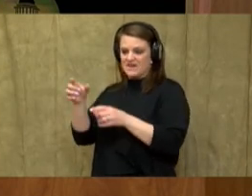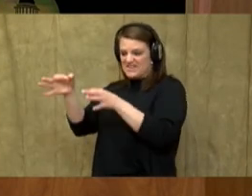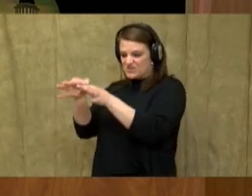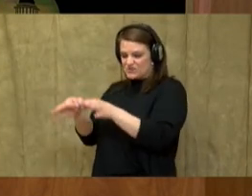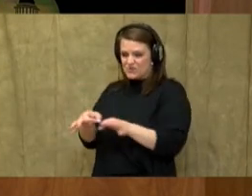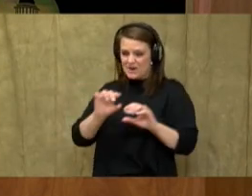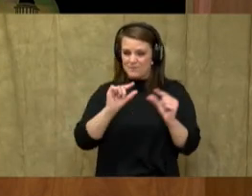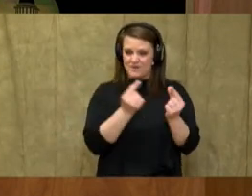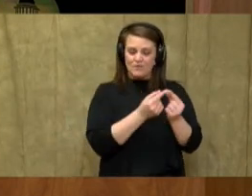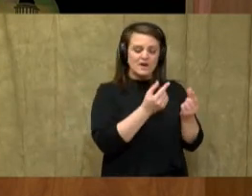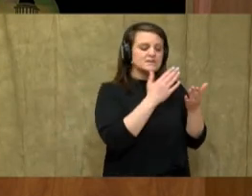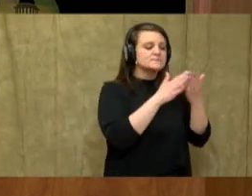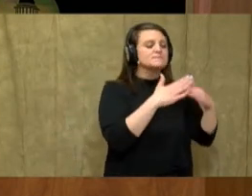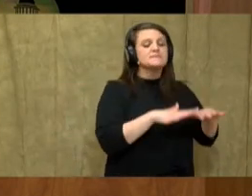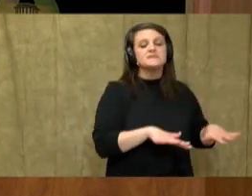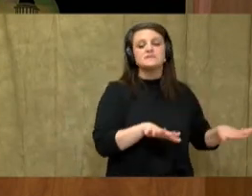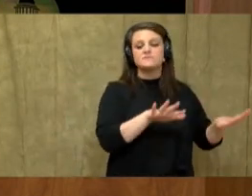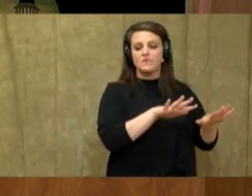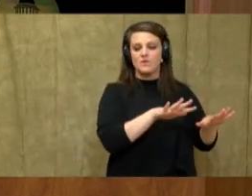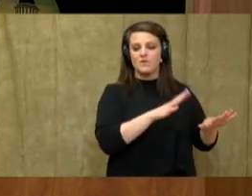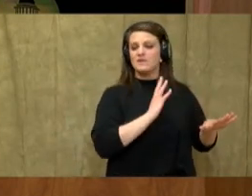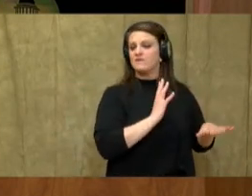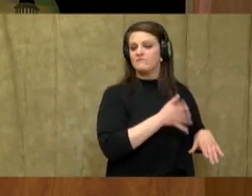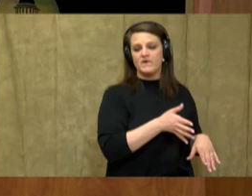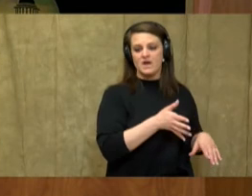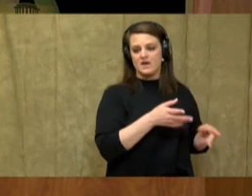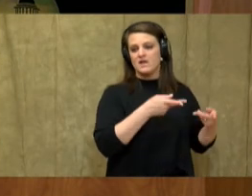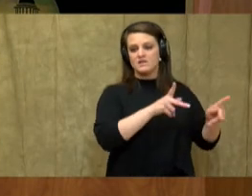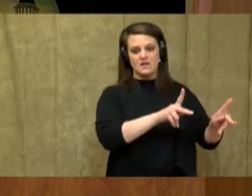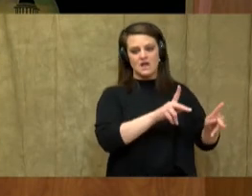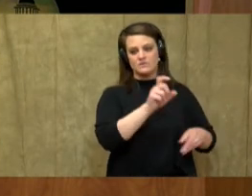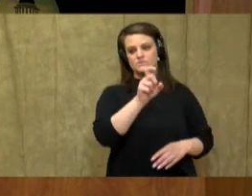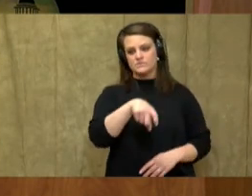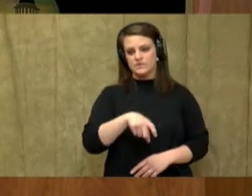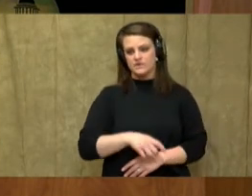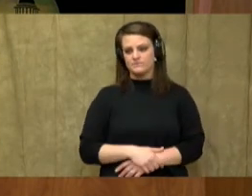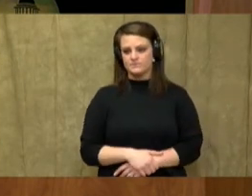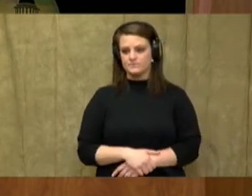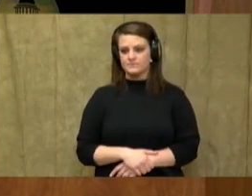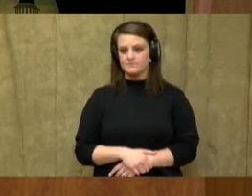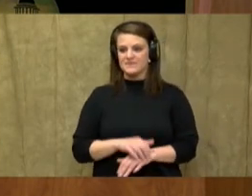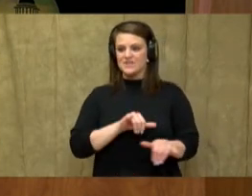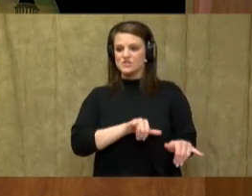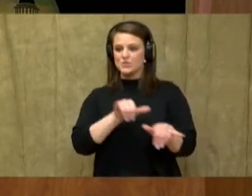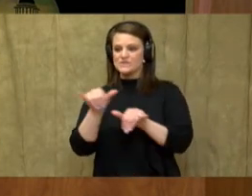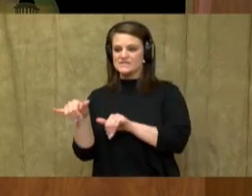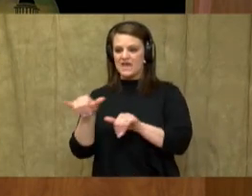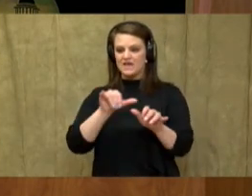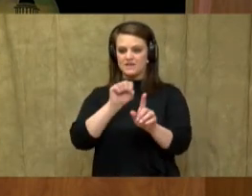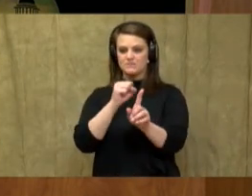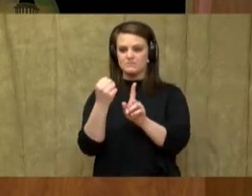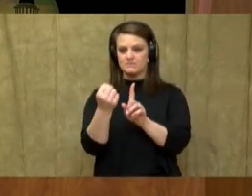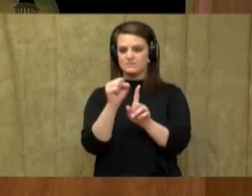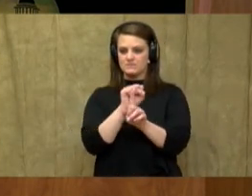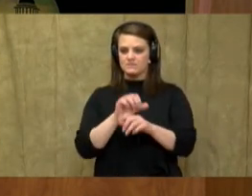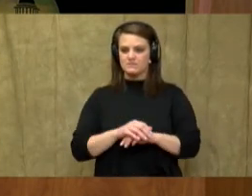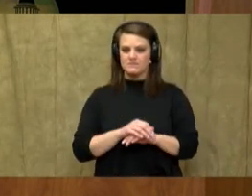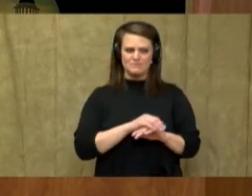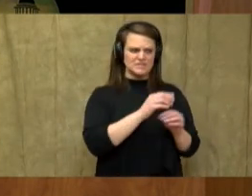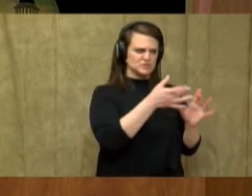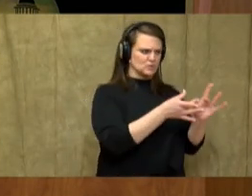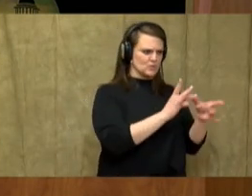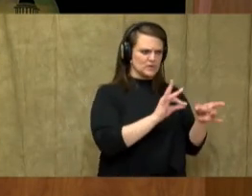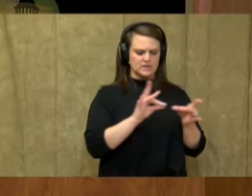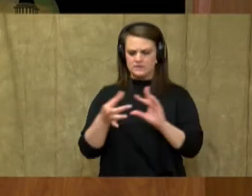the crowd as being peaceful and they should have been allowed to express their opinions. Same event, two totally different